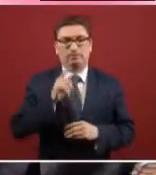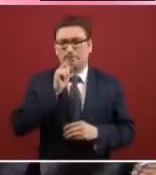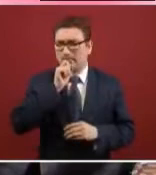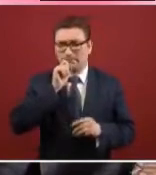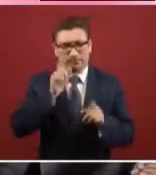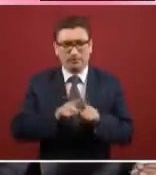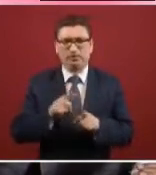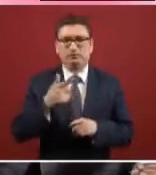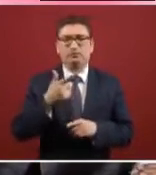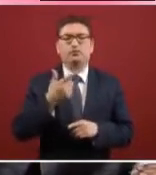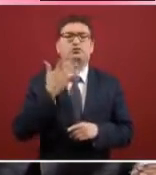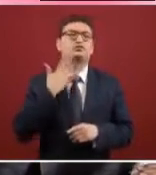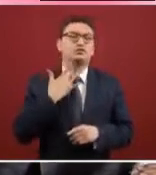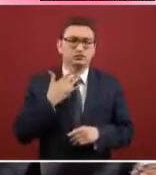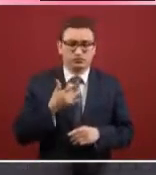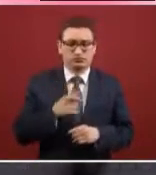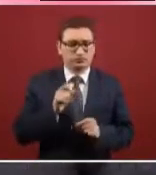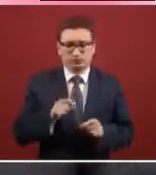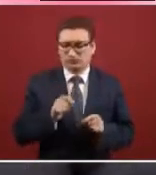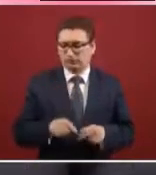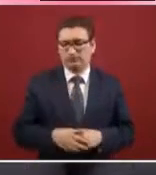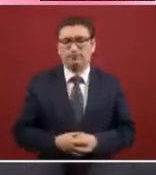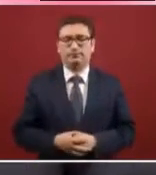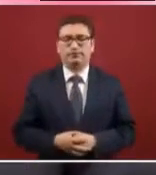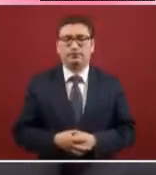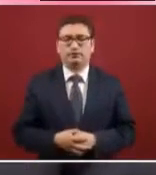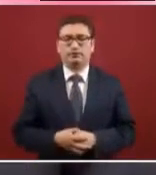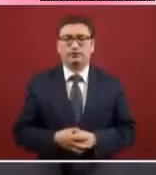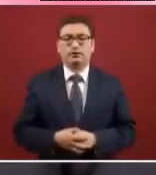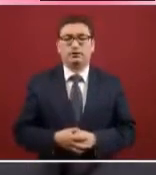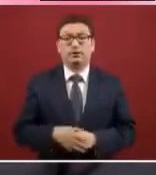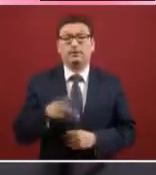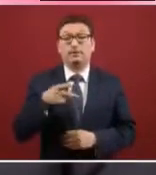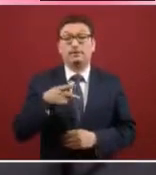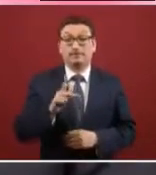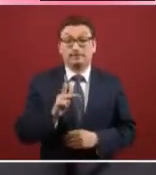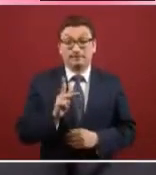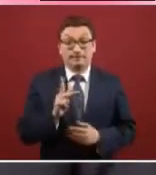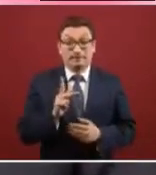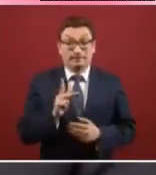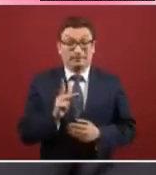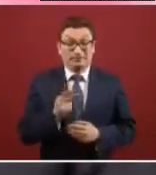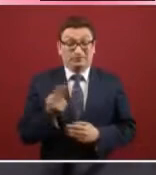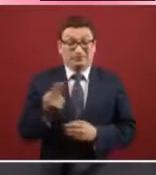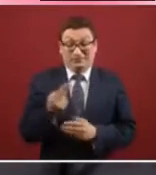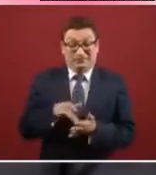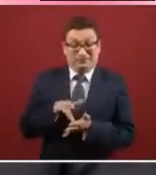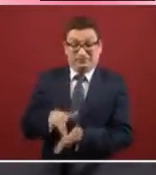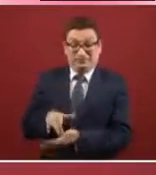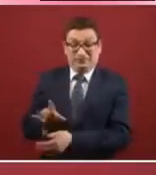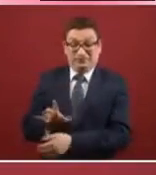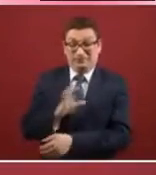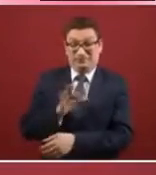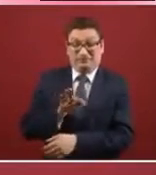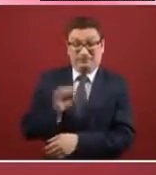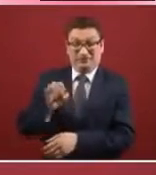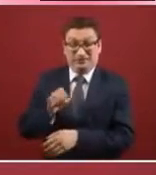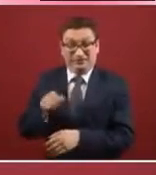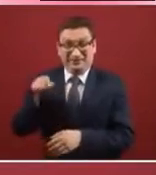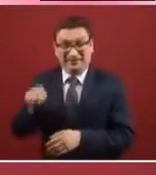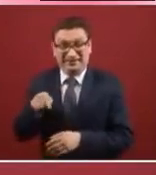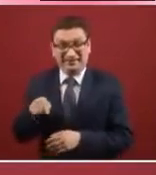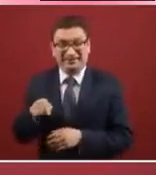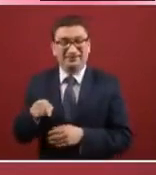las gasolinas. And the same with gas. Pero necesitamos sacar al sector energético but we need to take de, the energy sector